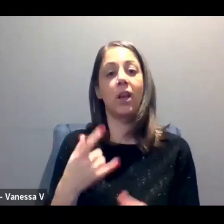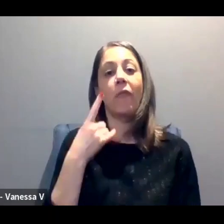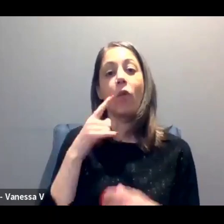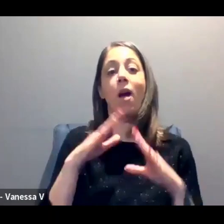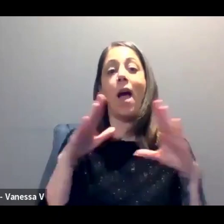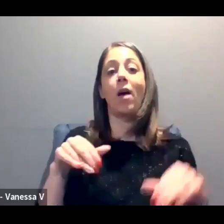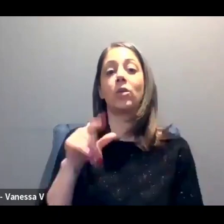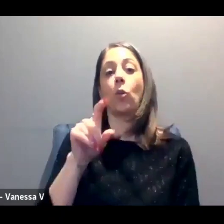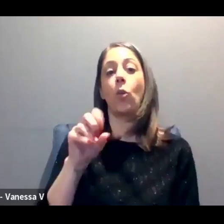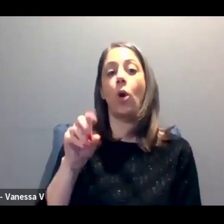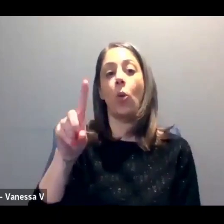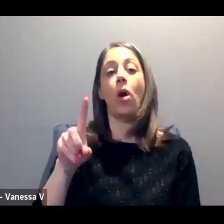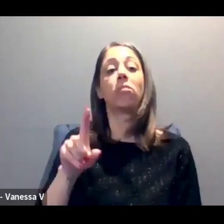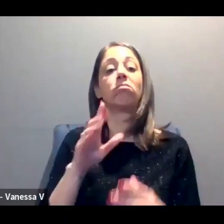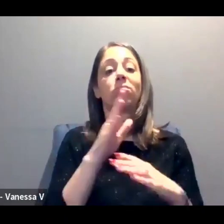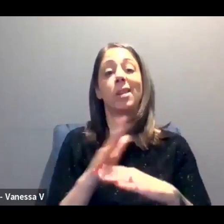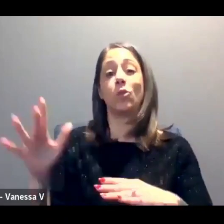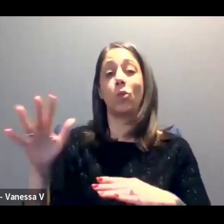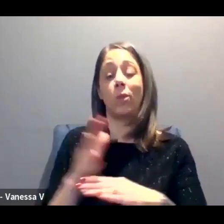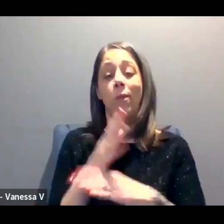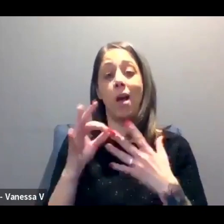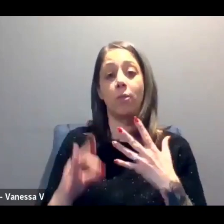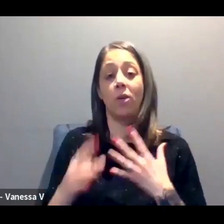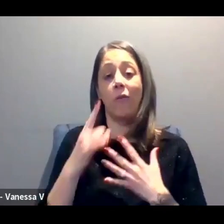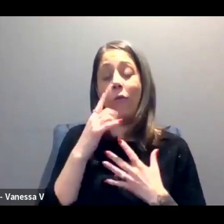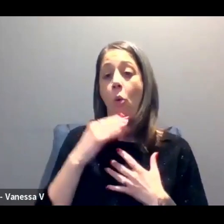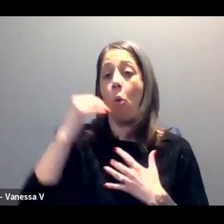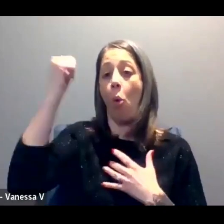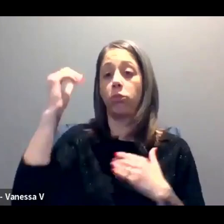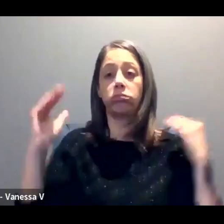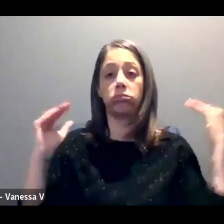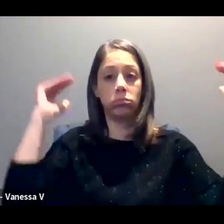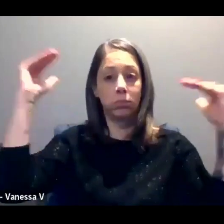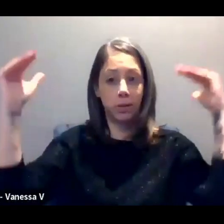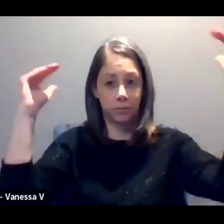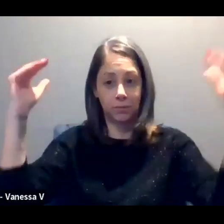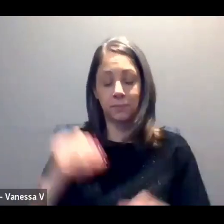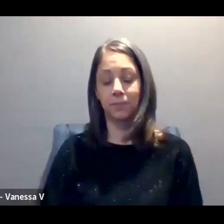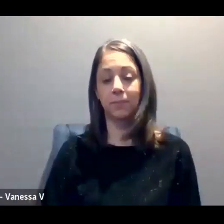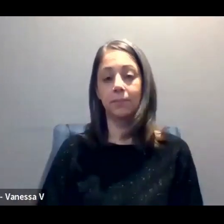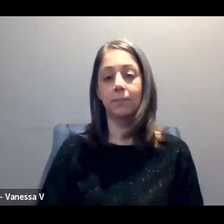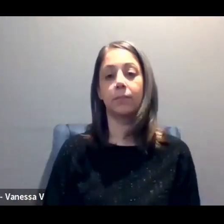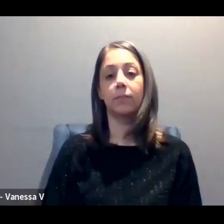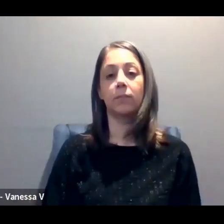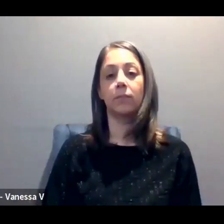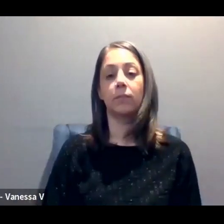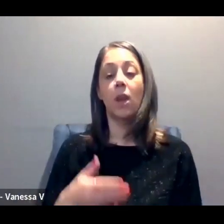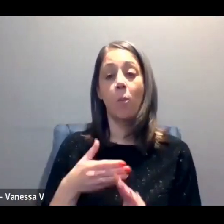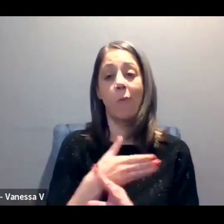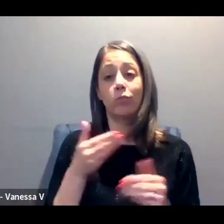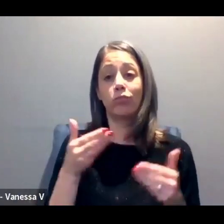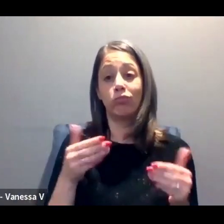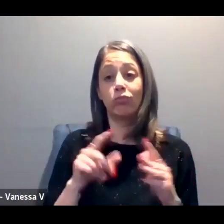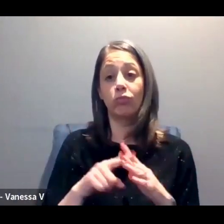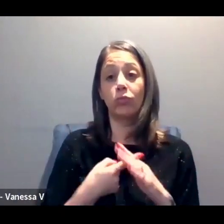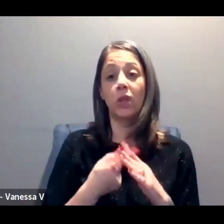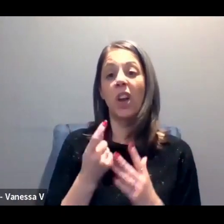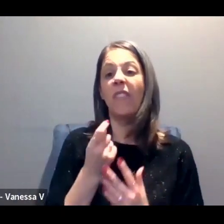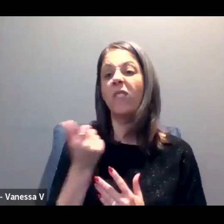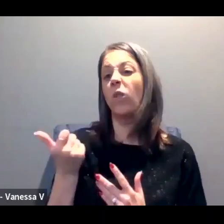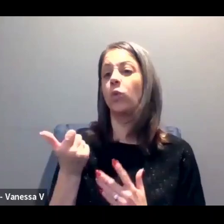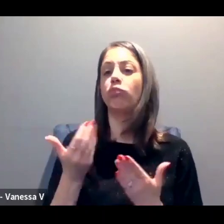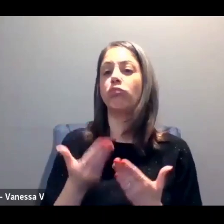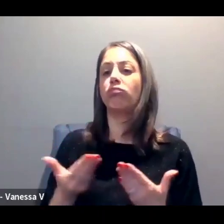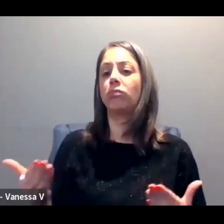Housing 101, the Continuum of Options for Older Adults. Before we start, a few